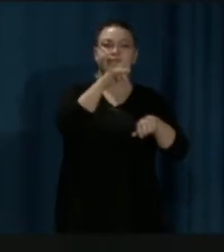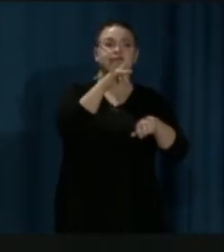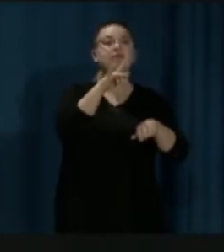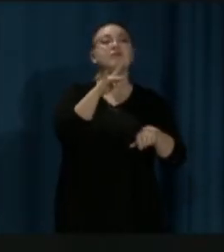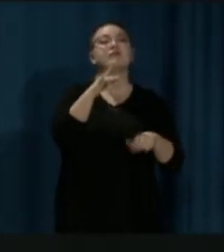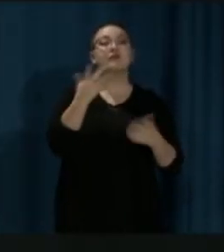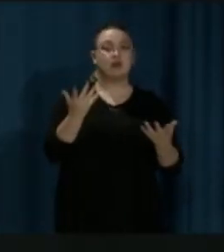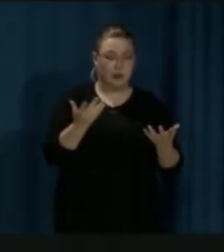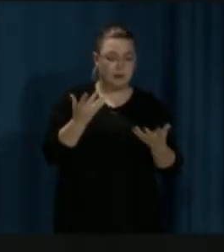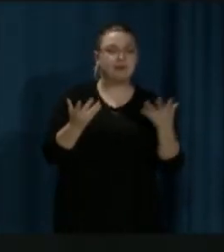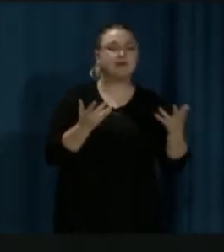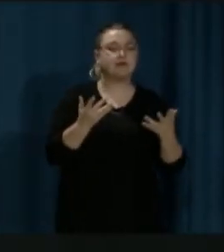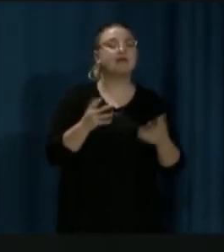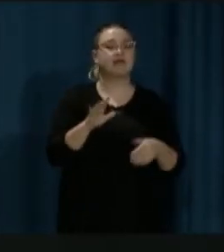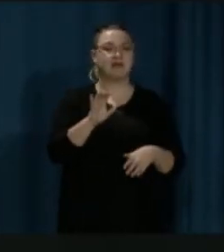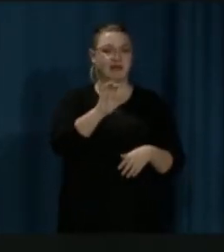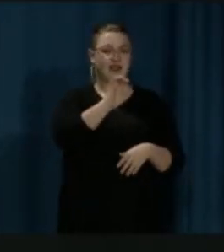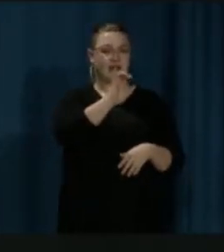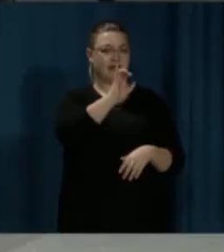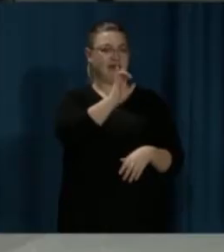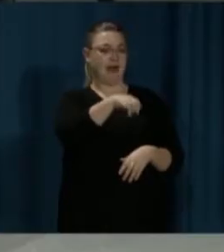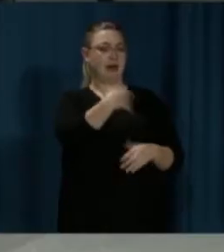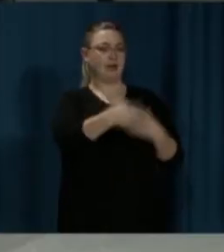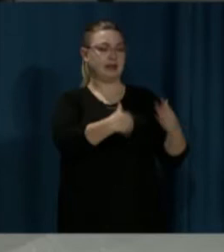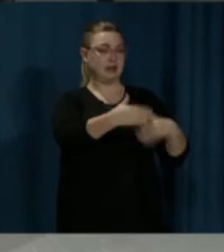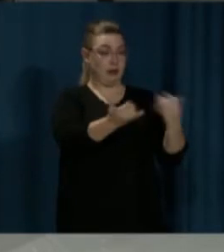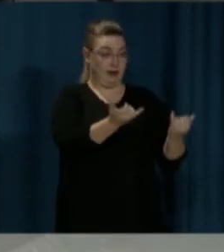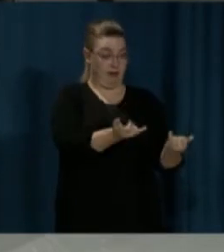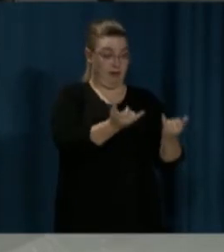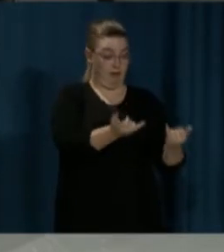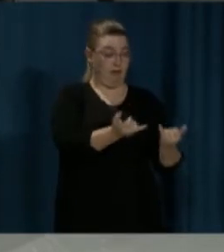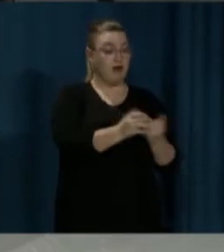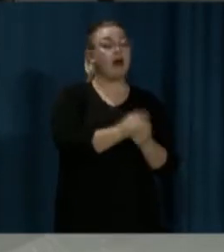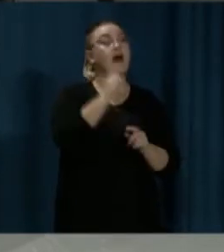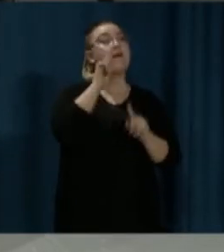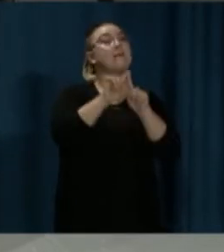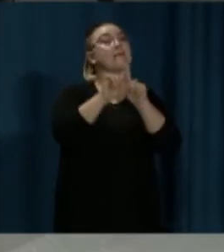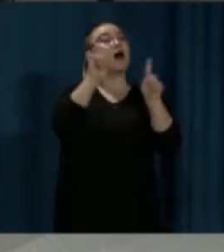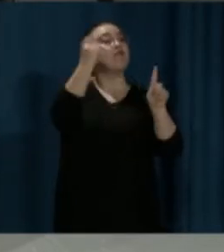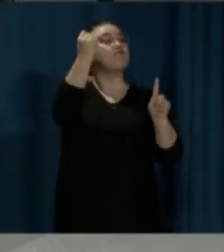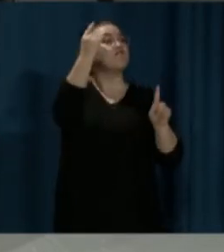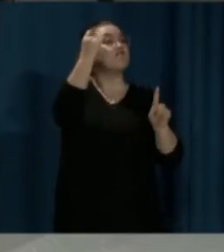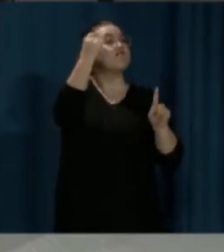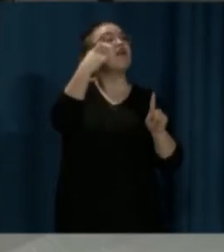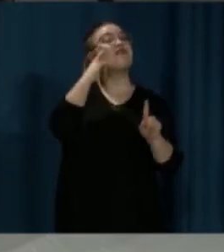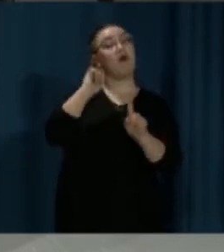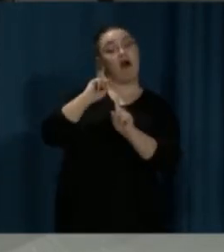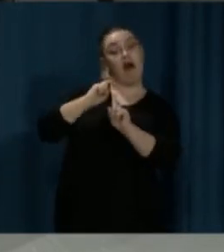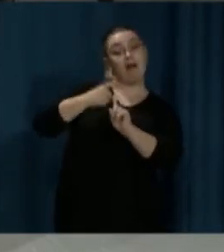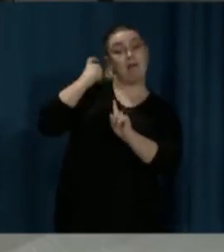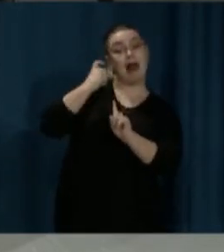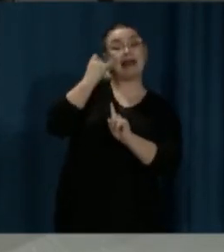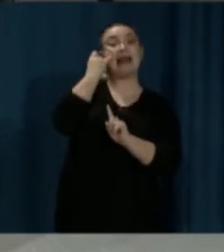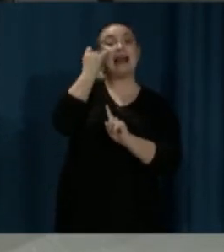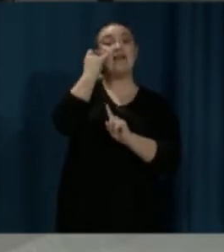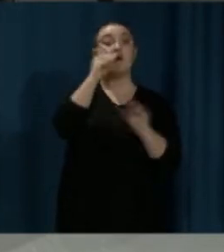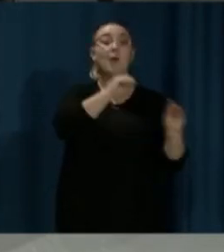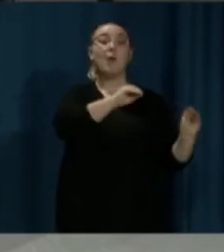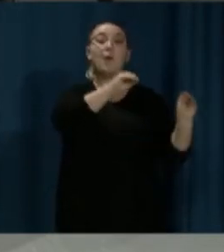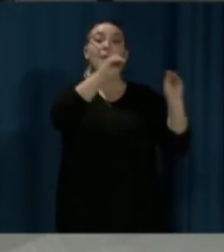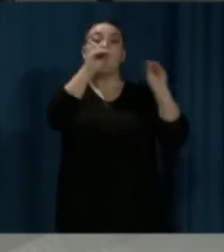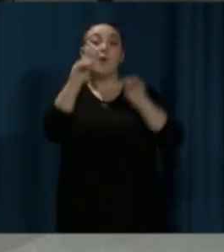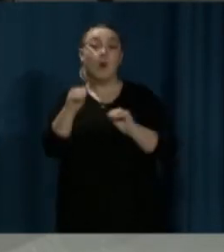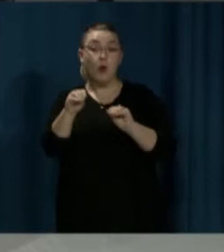Secretary of State. Secretary of State. Okay. And in this automated process, it may be like if you move, that gives you an opportunity